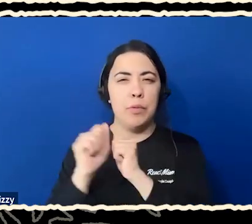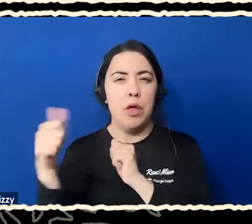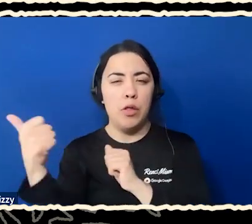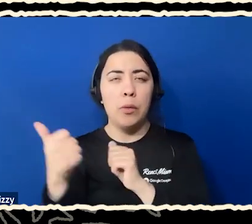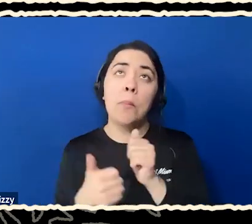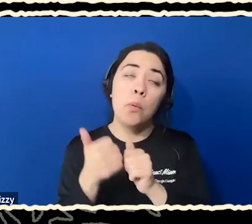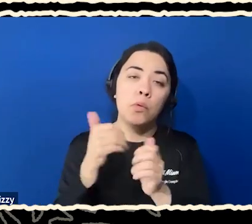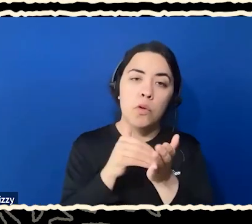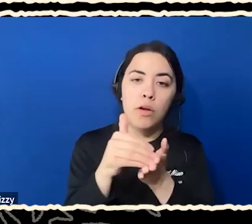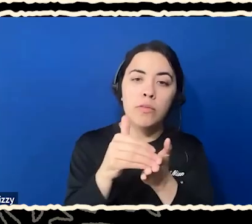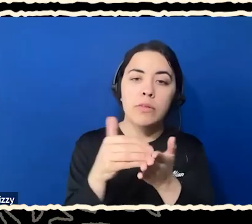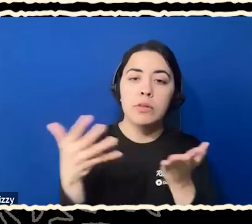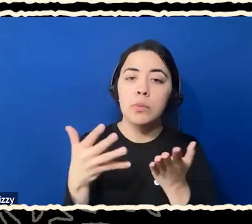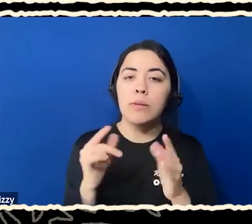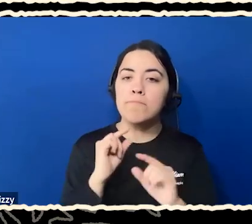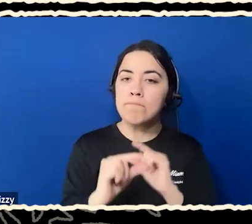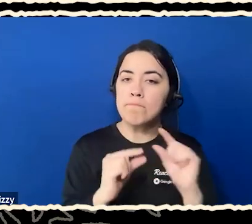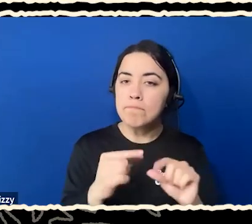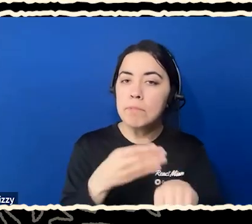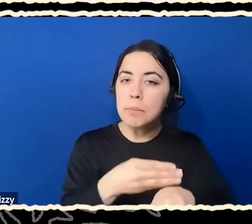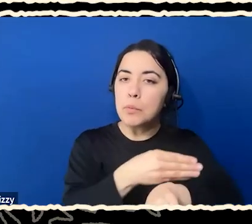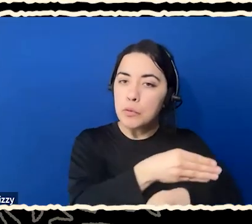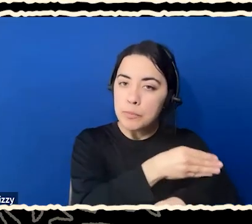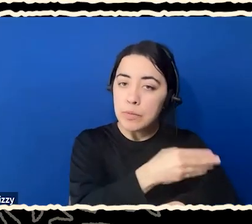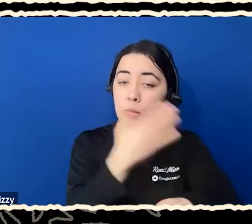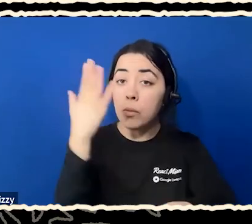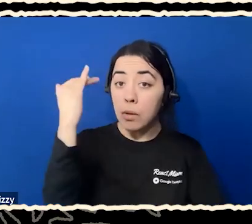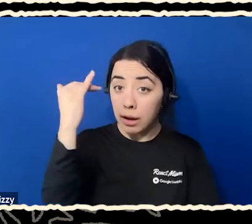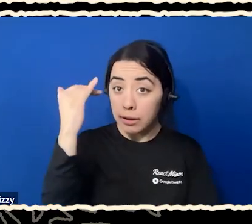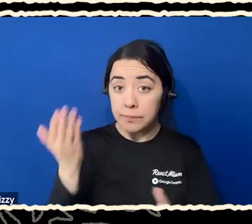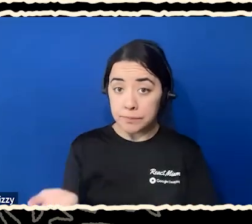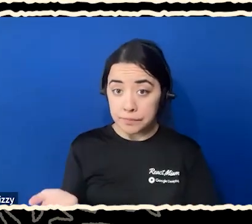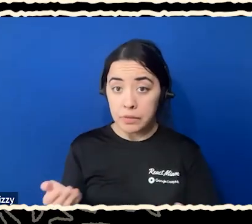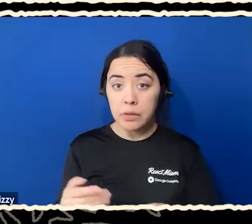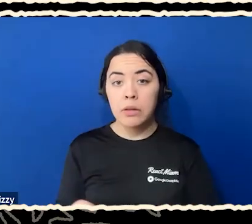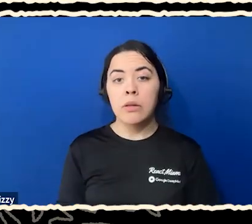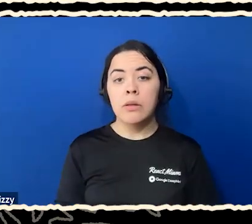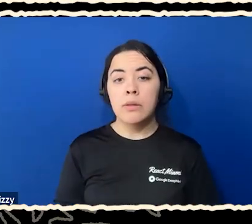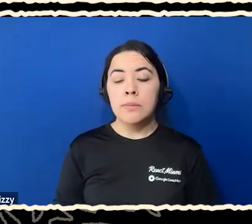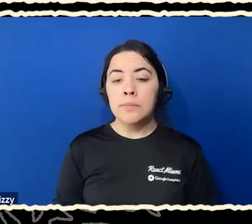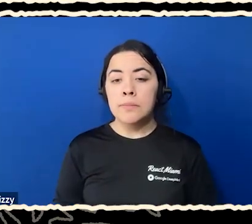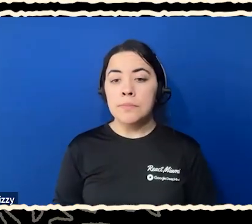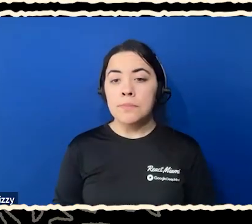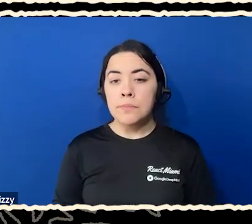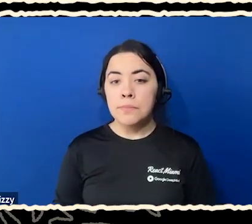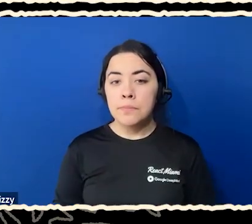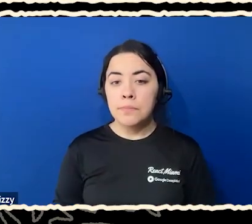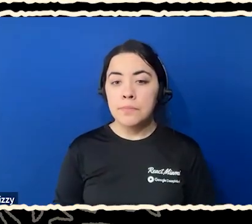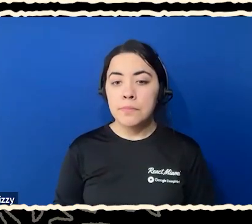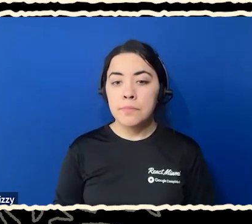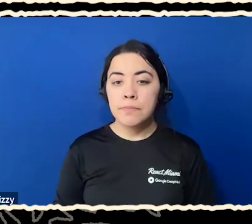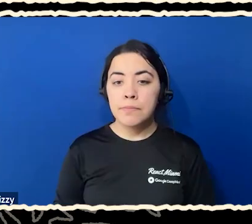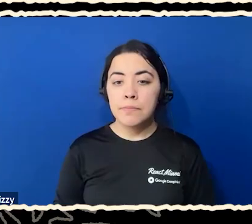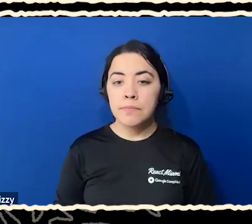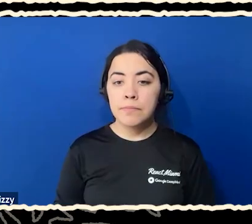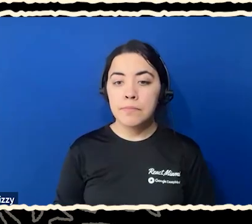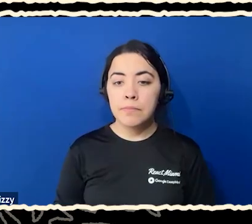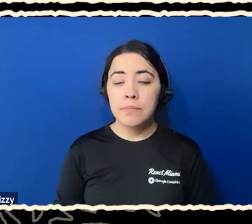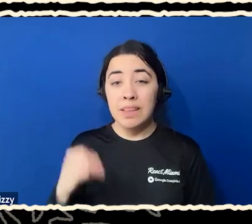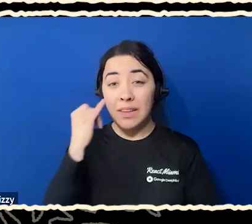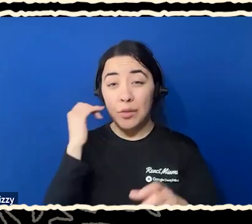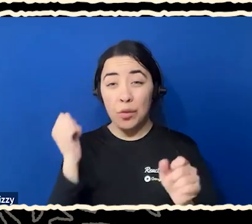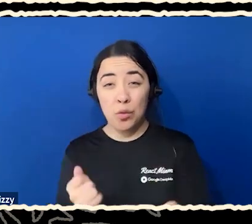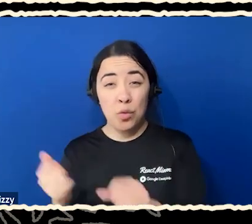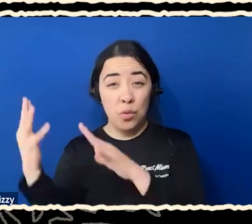is progressive improvement. And the main reason is when you throw the thing away and you start from scratch with a new